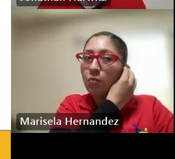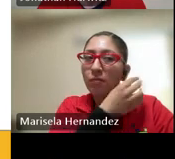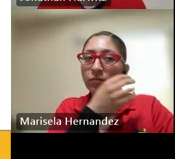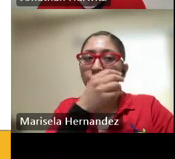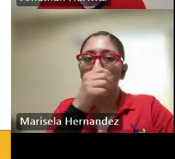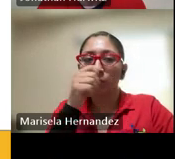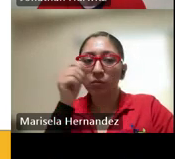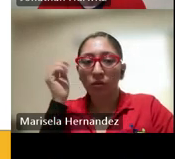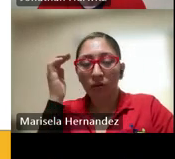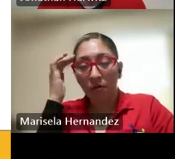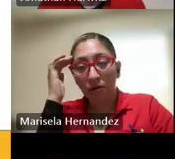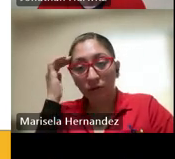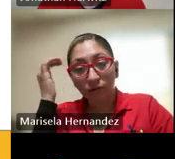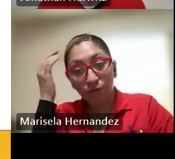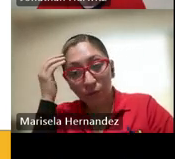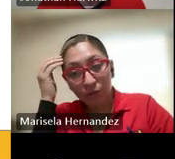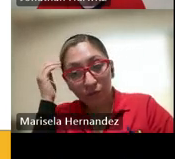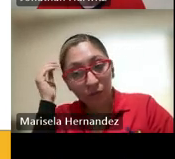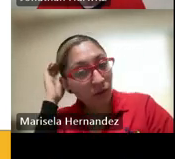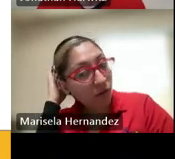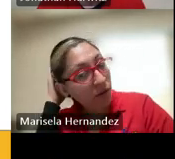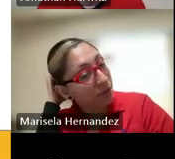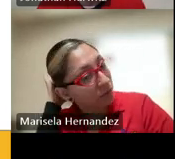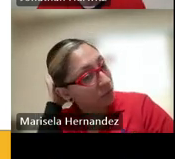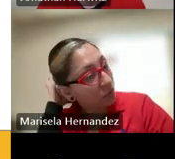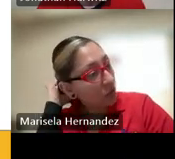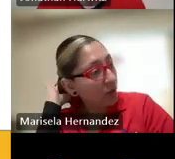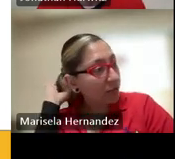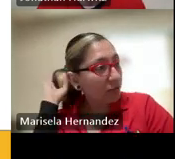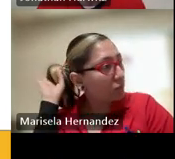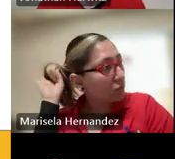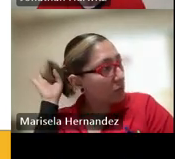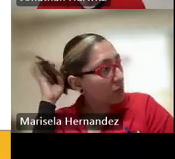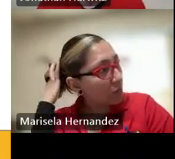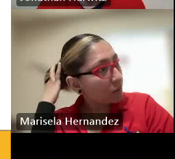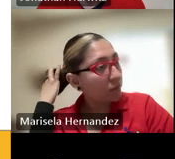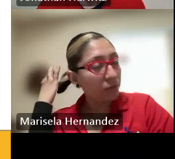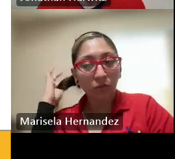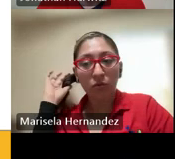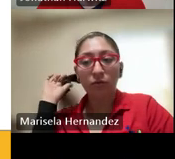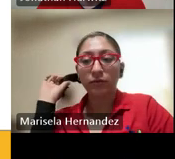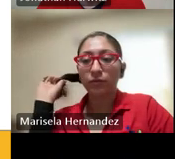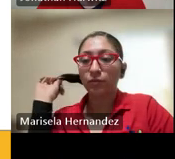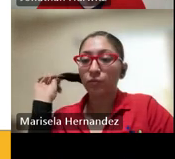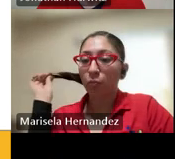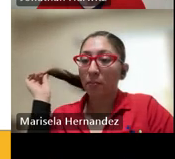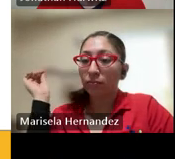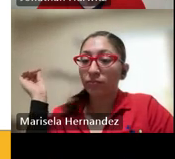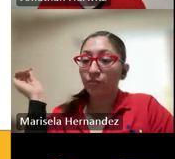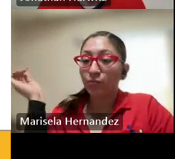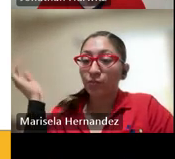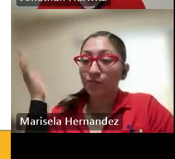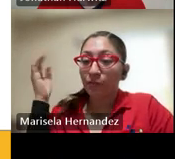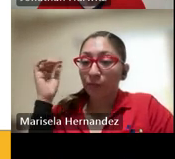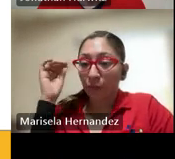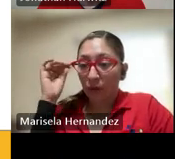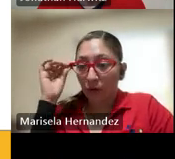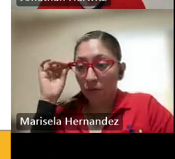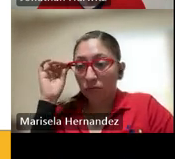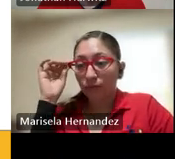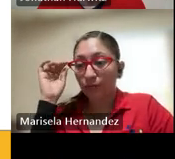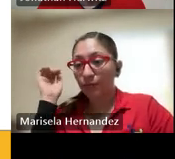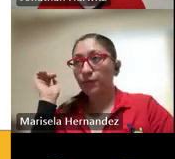So here we kind of wanted to wrap today with talking about a few small but really